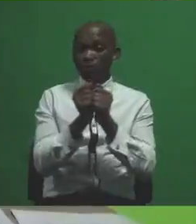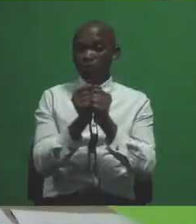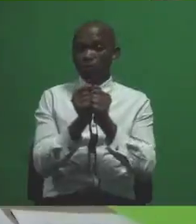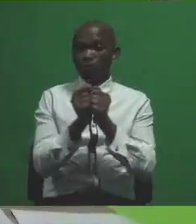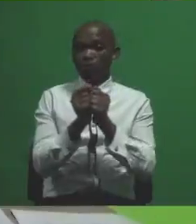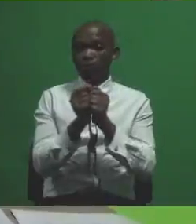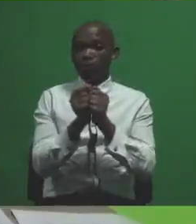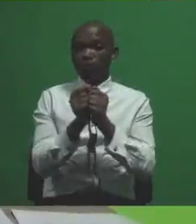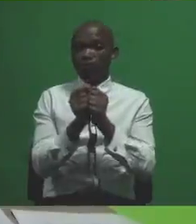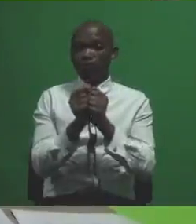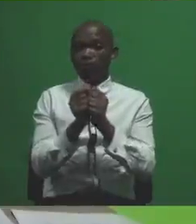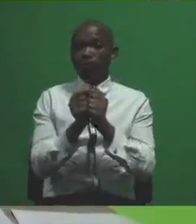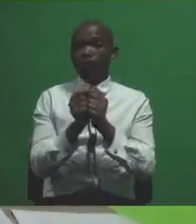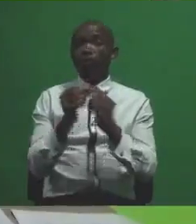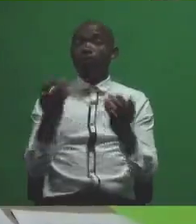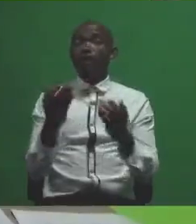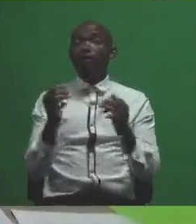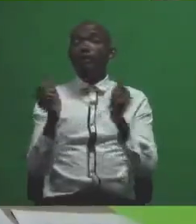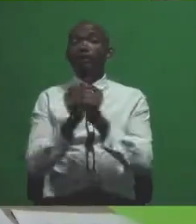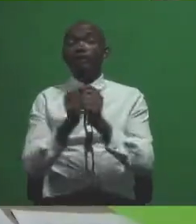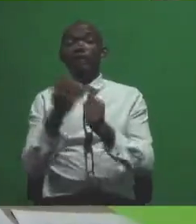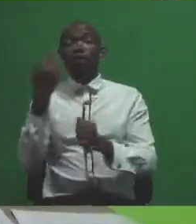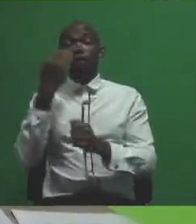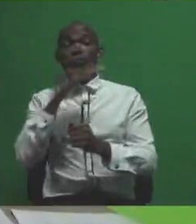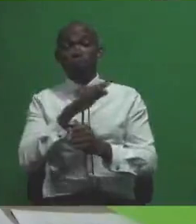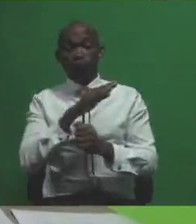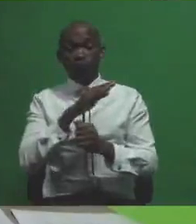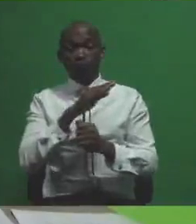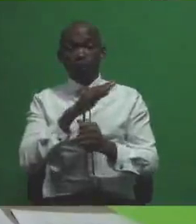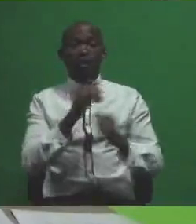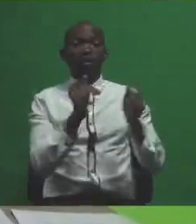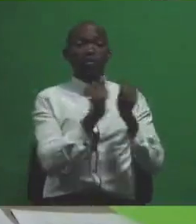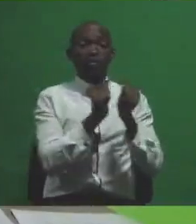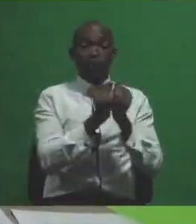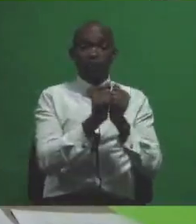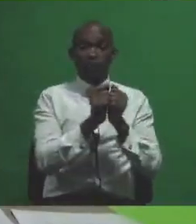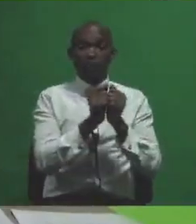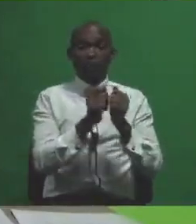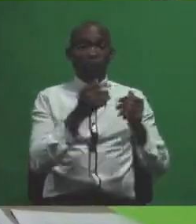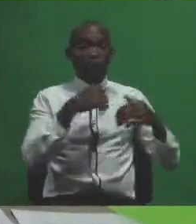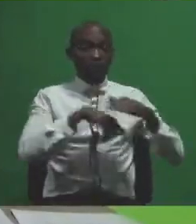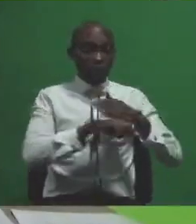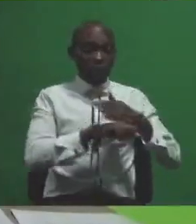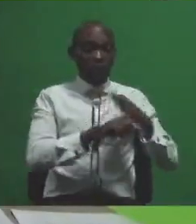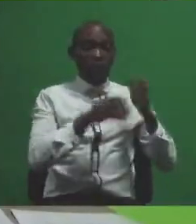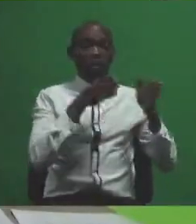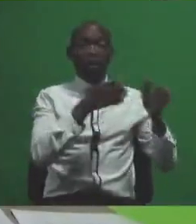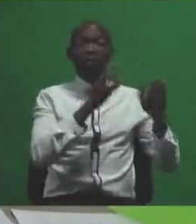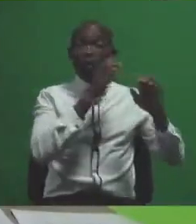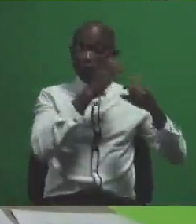we have some important features whereby laboratory should